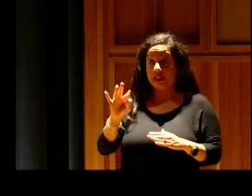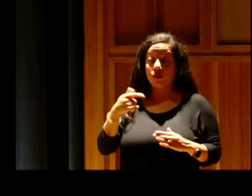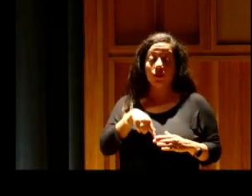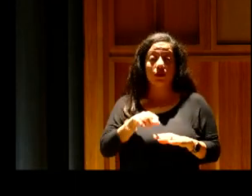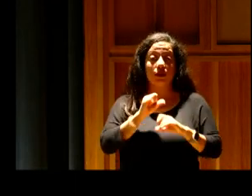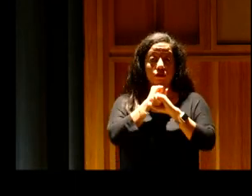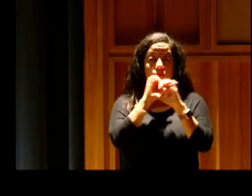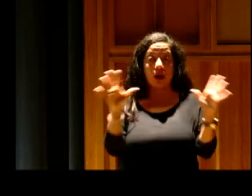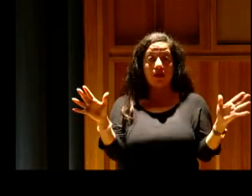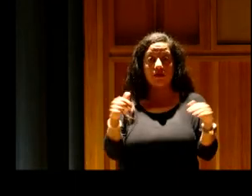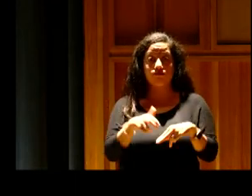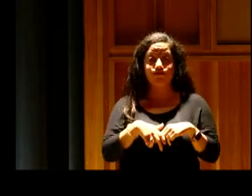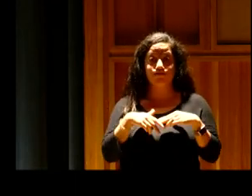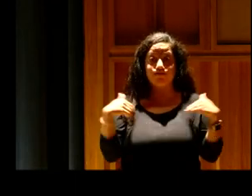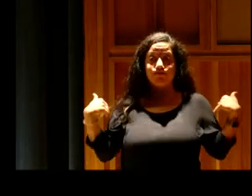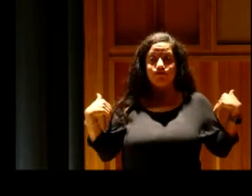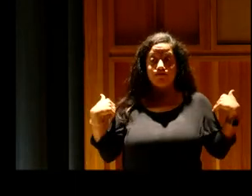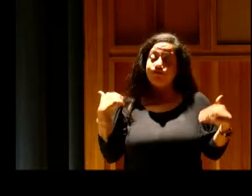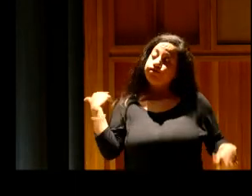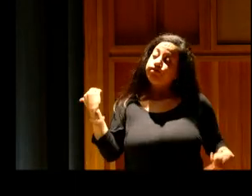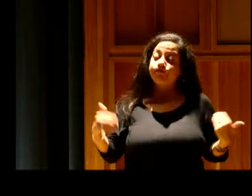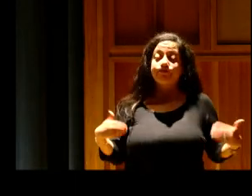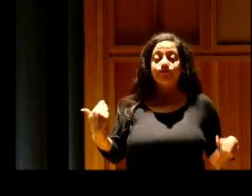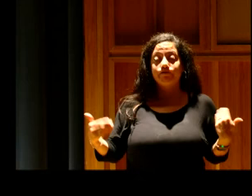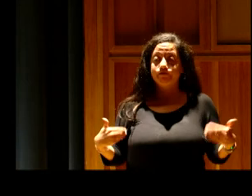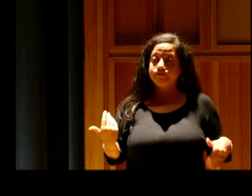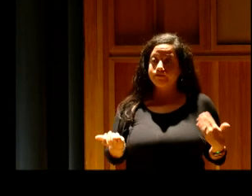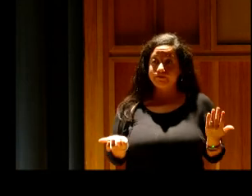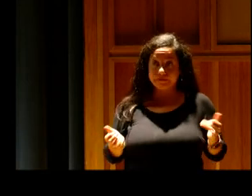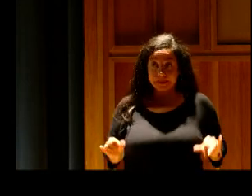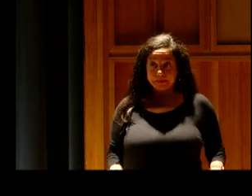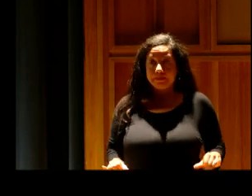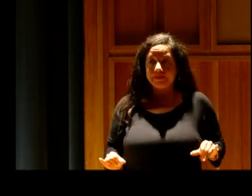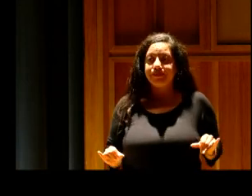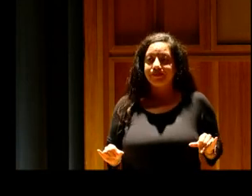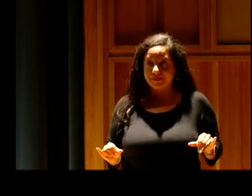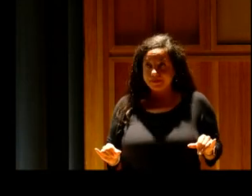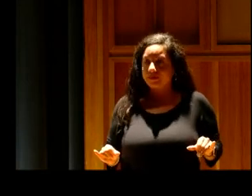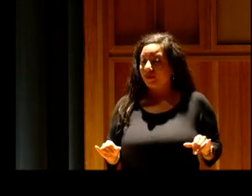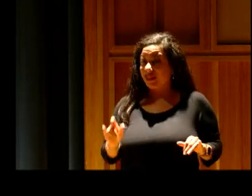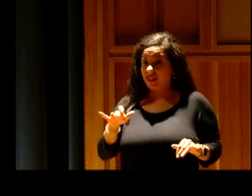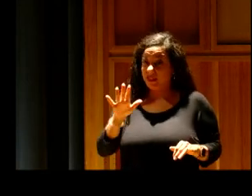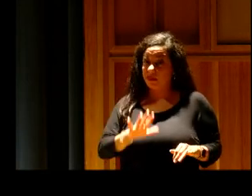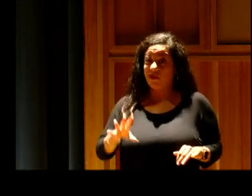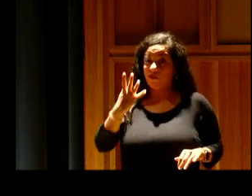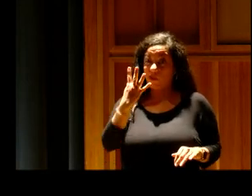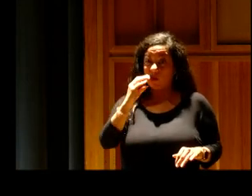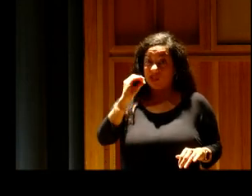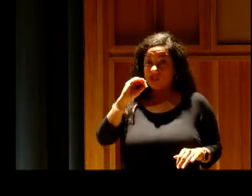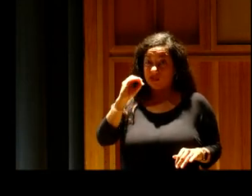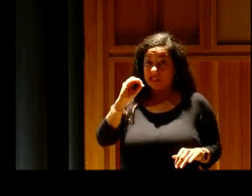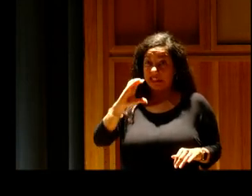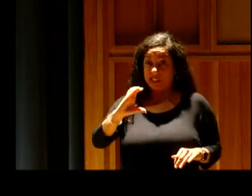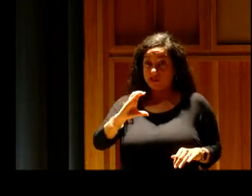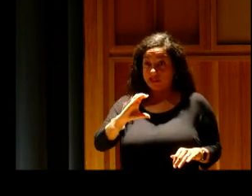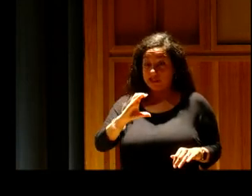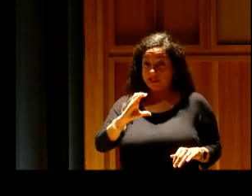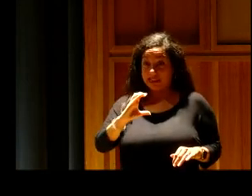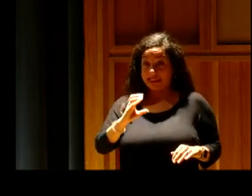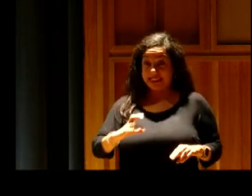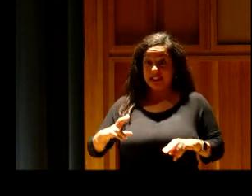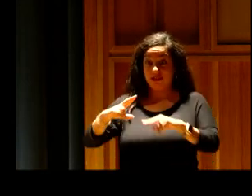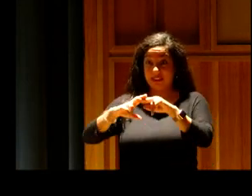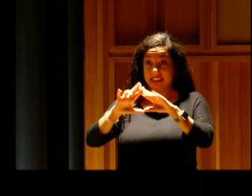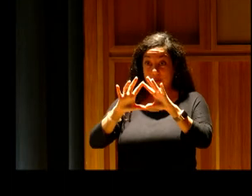we continue with business as usual. And you can see that's about a 4 degree centigrade